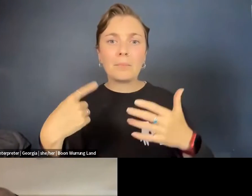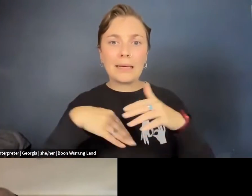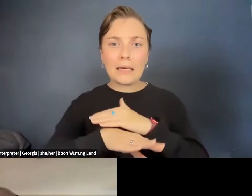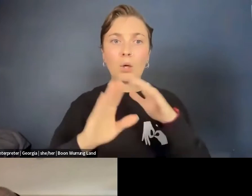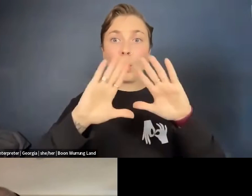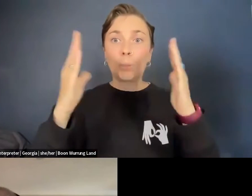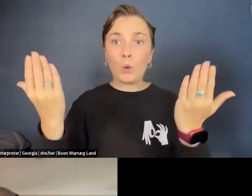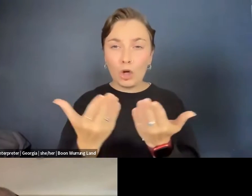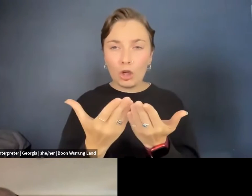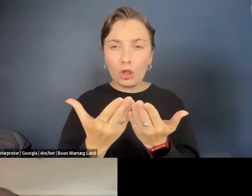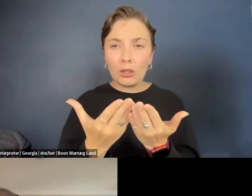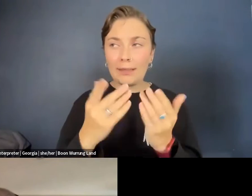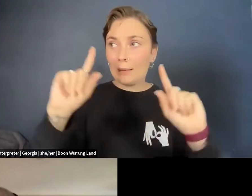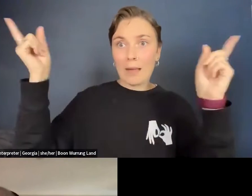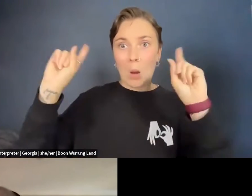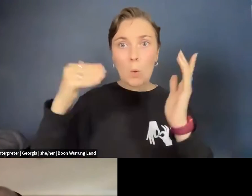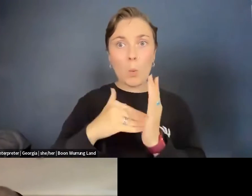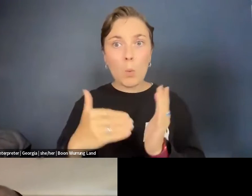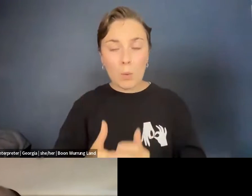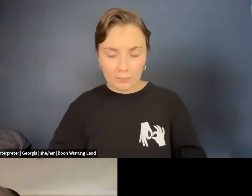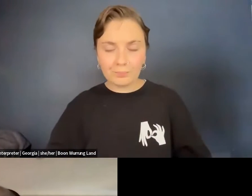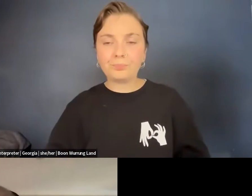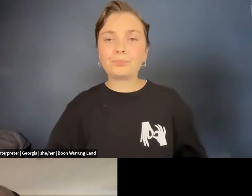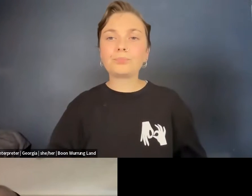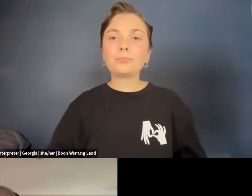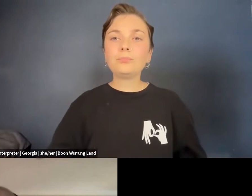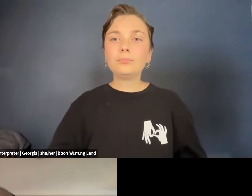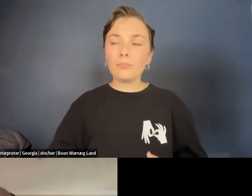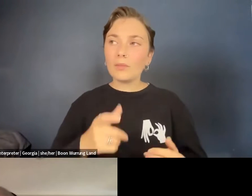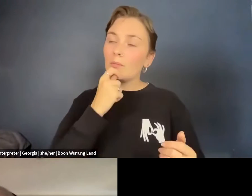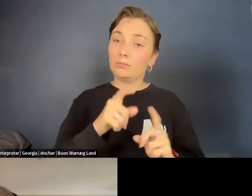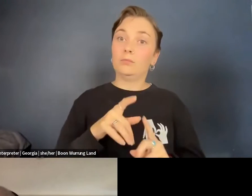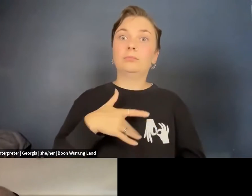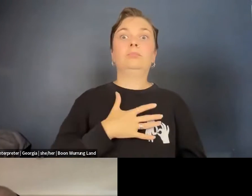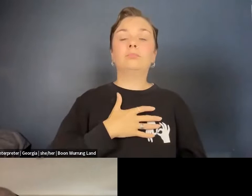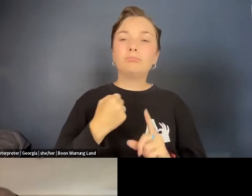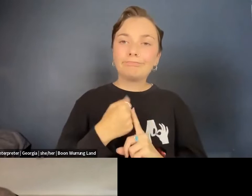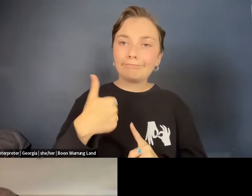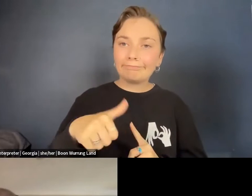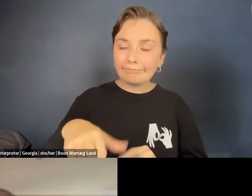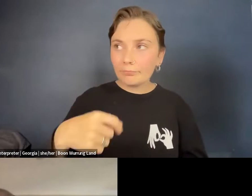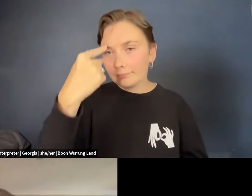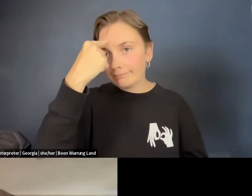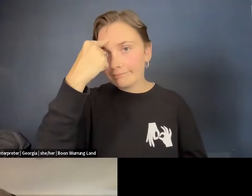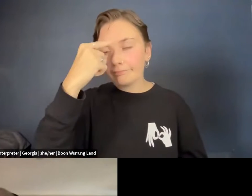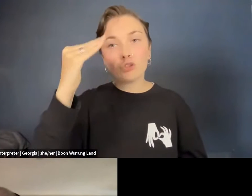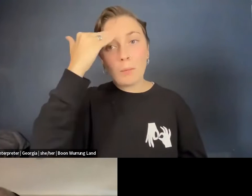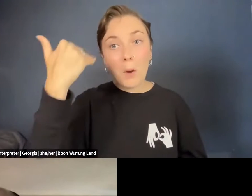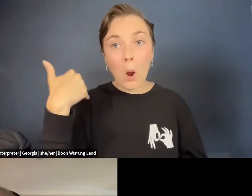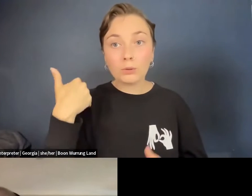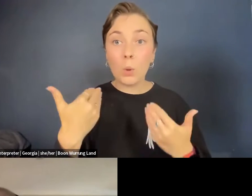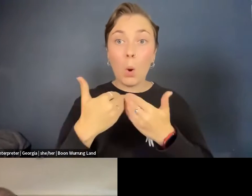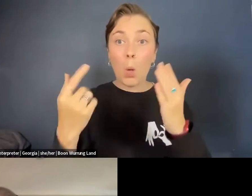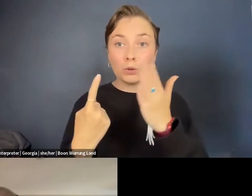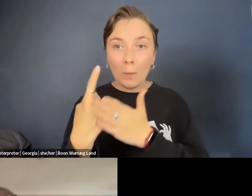the world, in the space at the moment, and a rather sobering reminder to us that a lost opportunity in